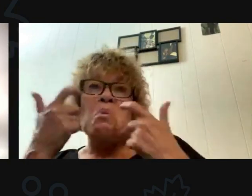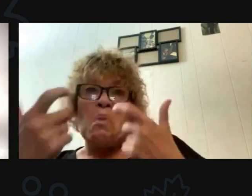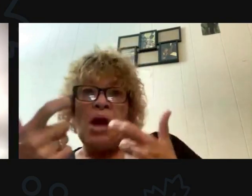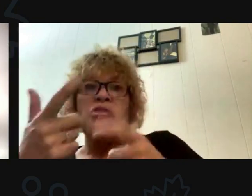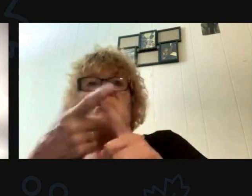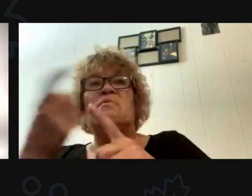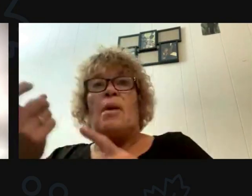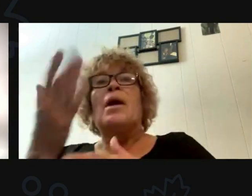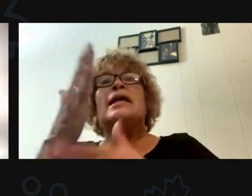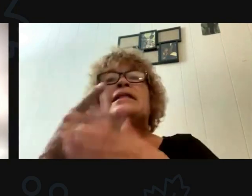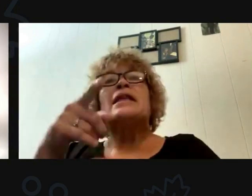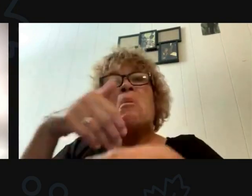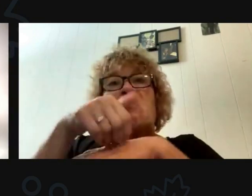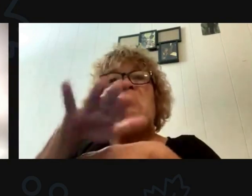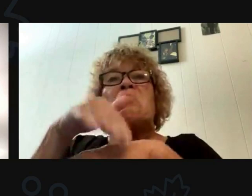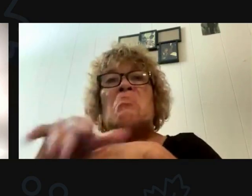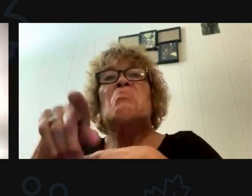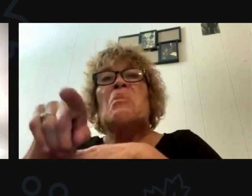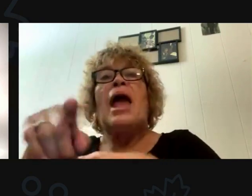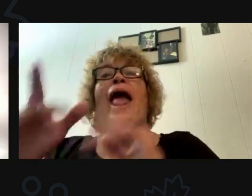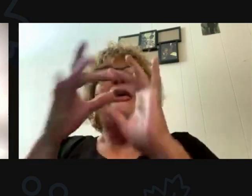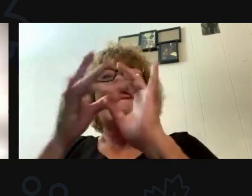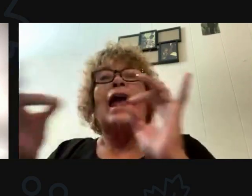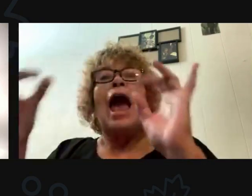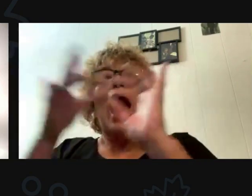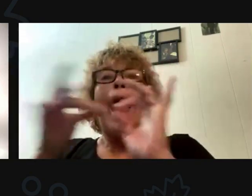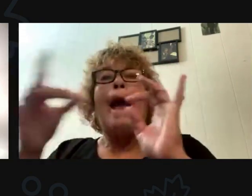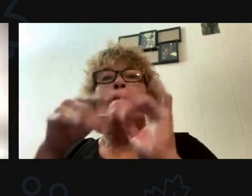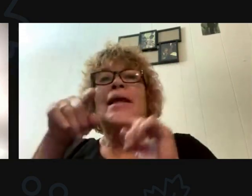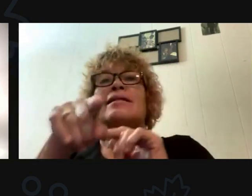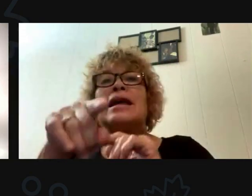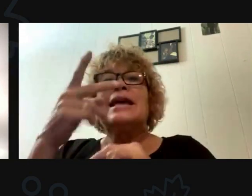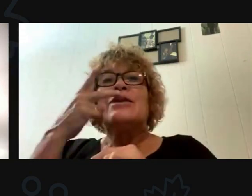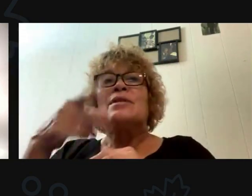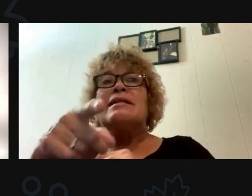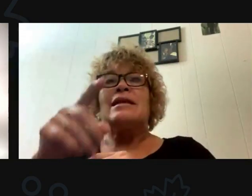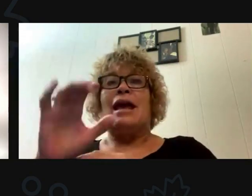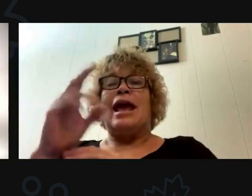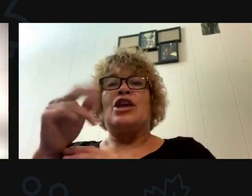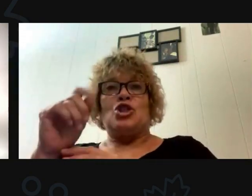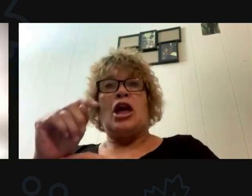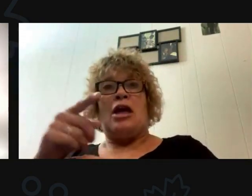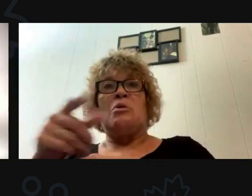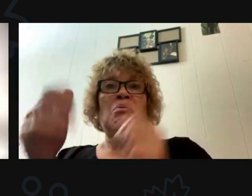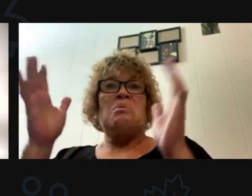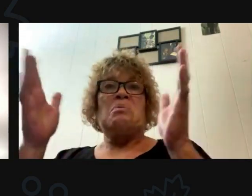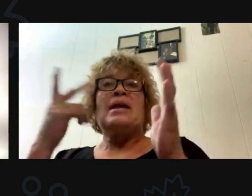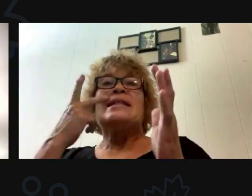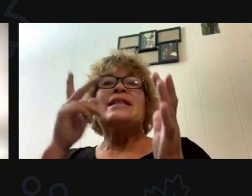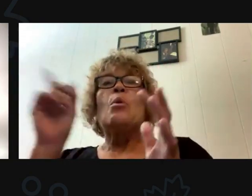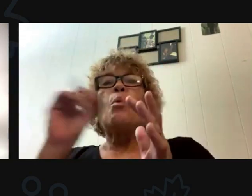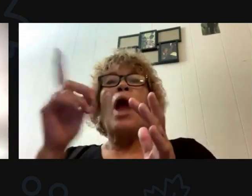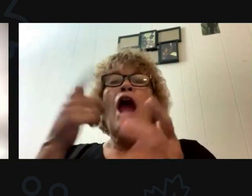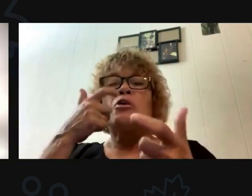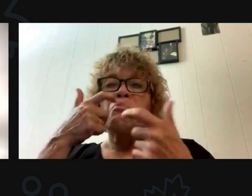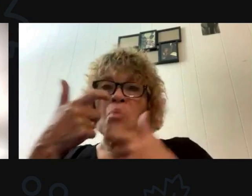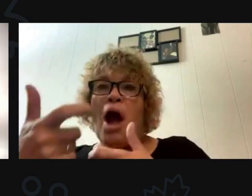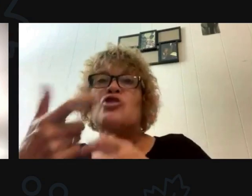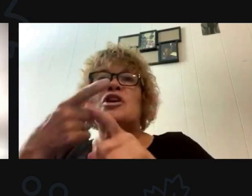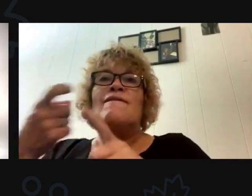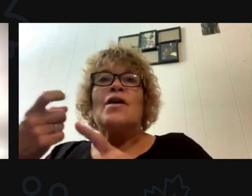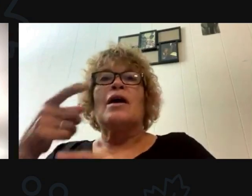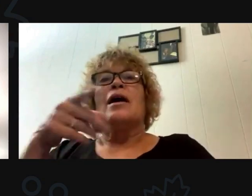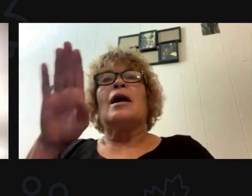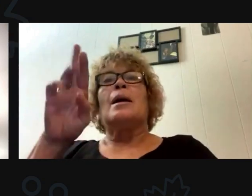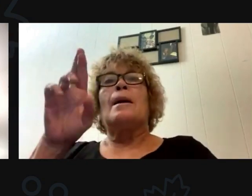already. In the comments section, right down below where you're tuning in from. It's always nice to see where folks are watching from tonight. Brenda's